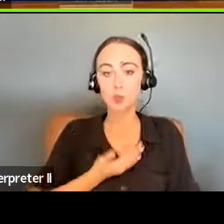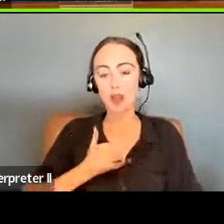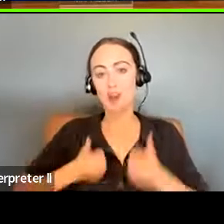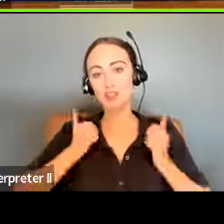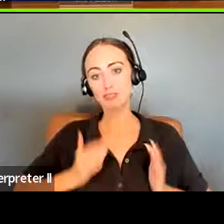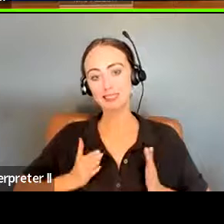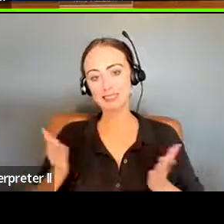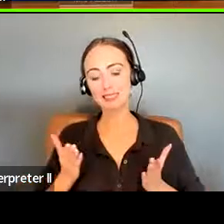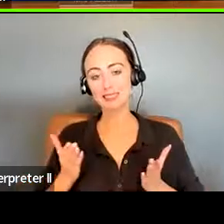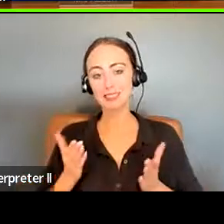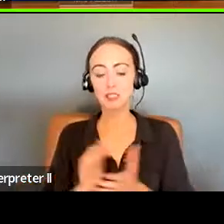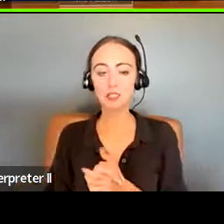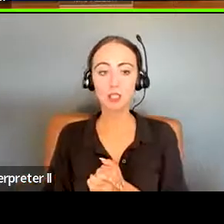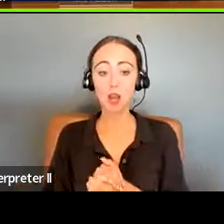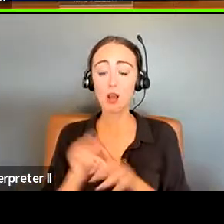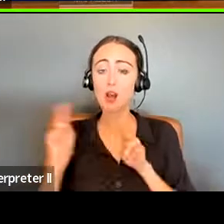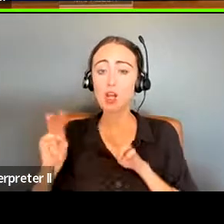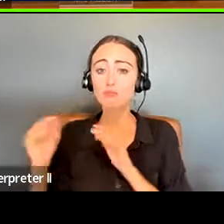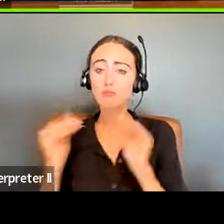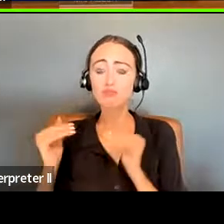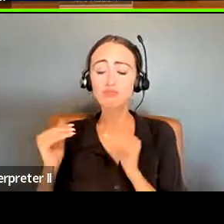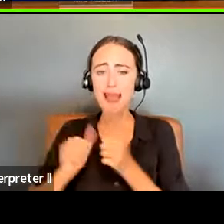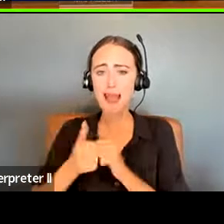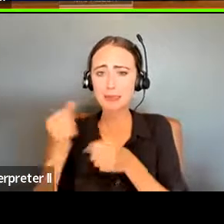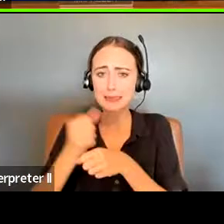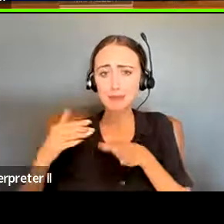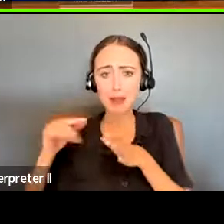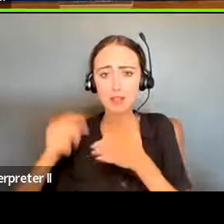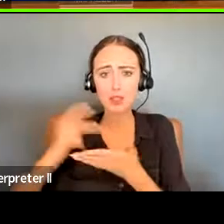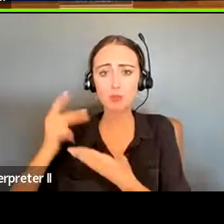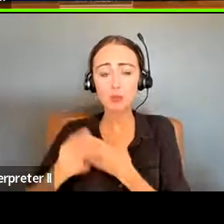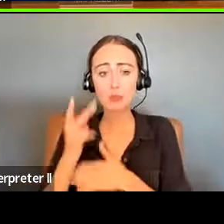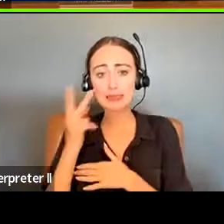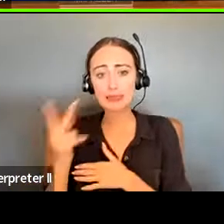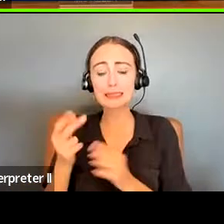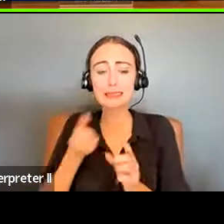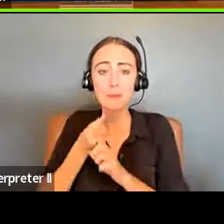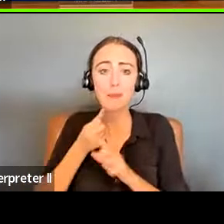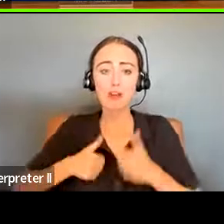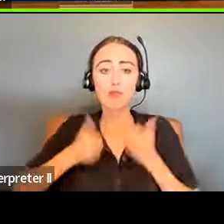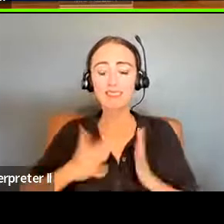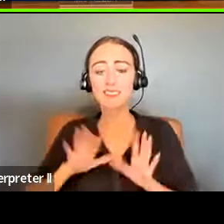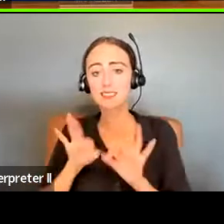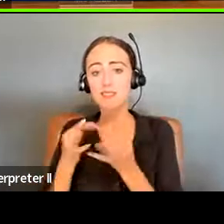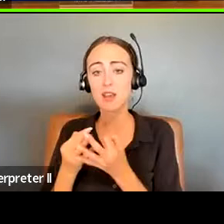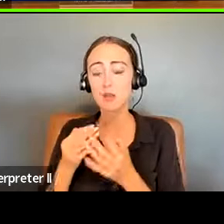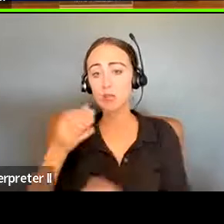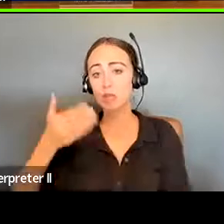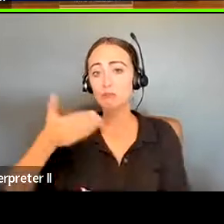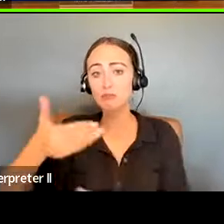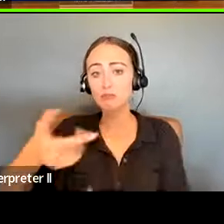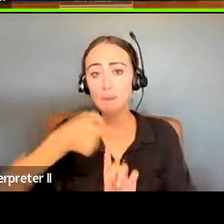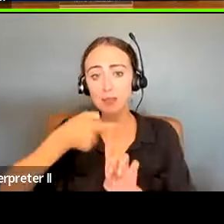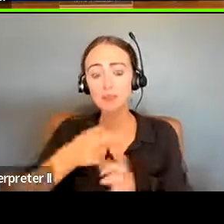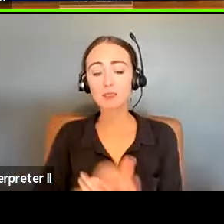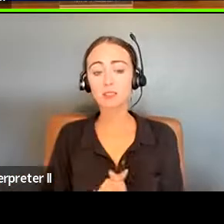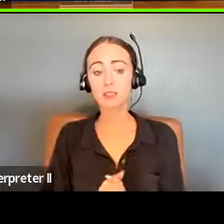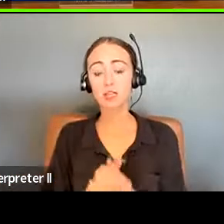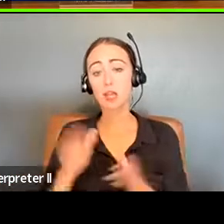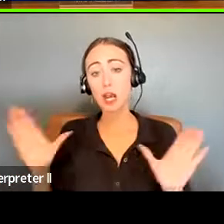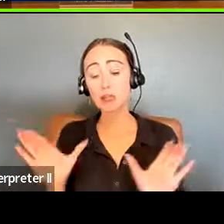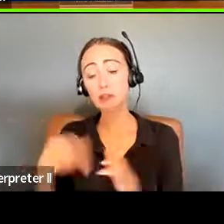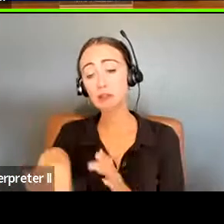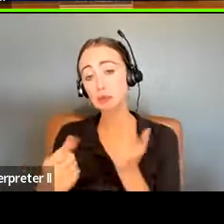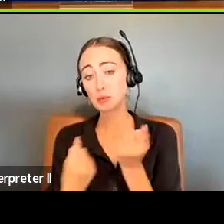to working with all my colleagues to find ways to further expand this program as we see the impact and benefits for residents and families in the months to come, and encourage all my colleagues